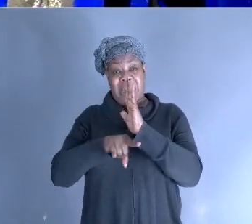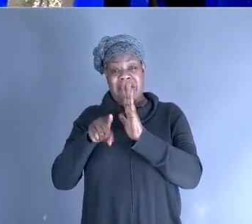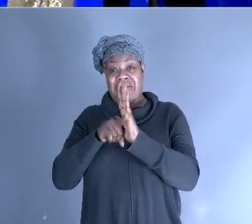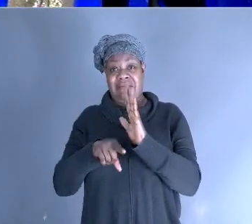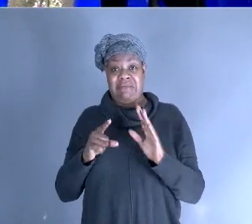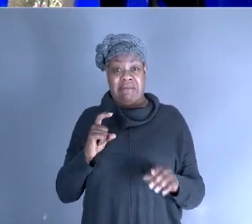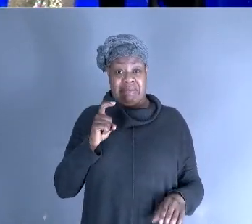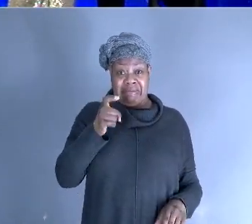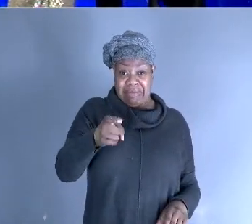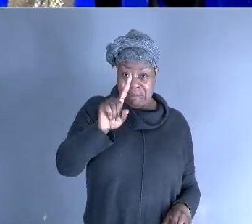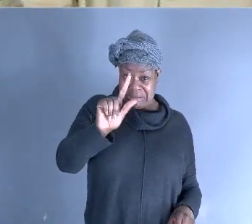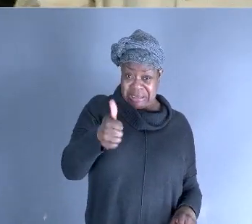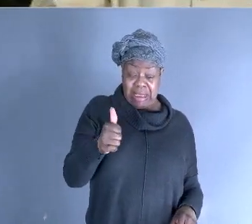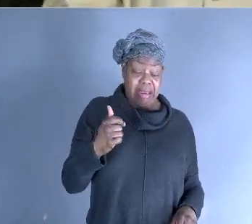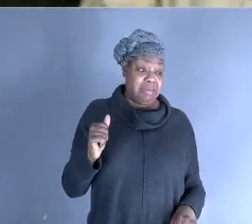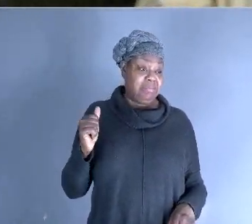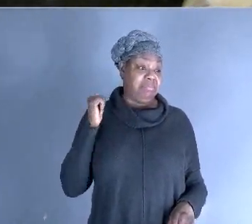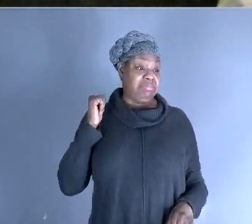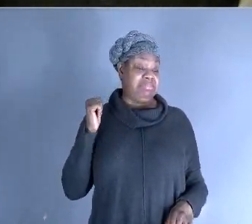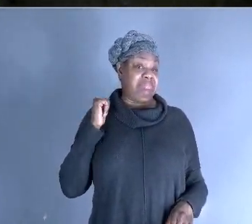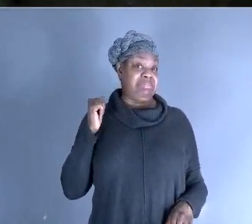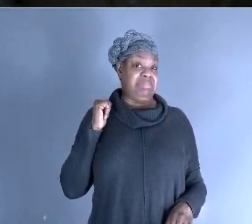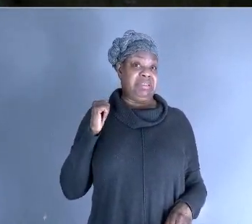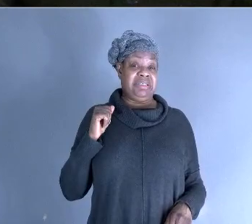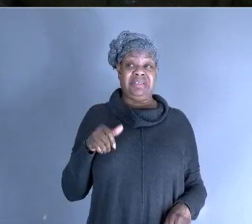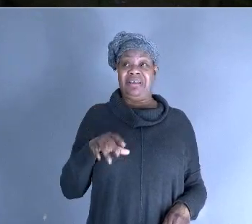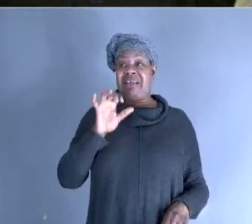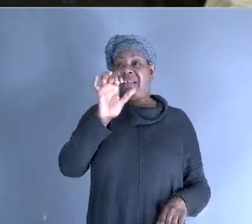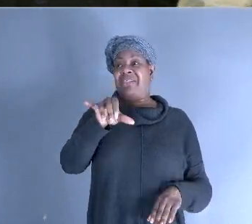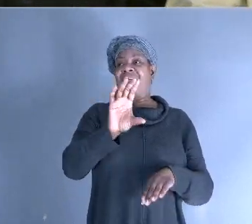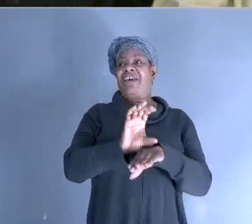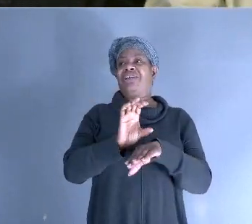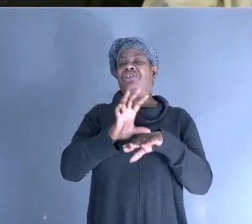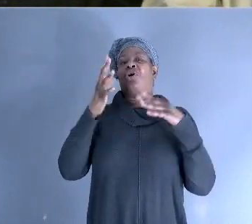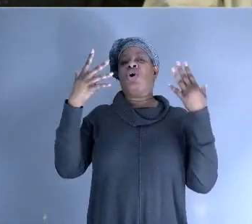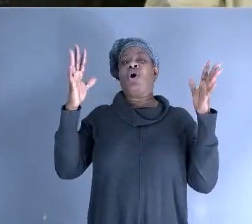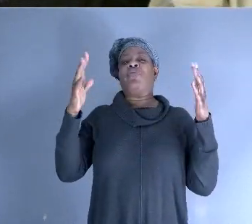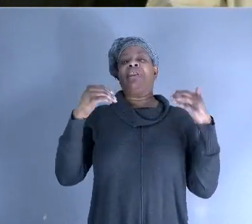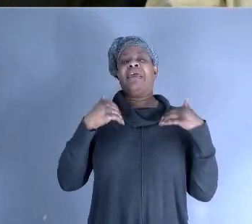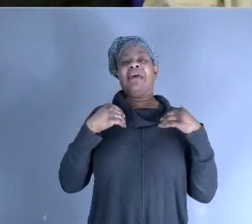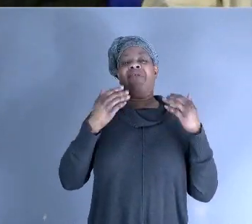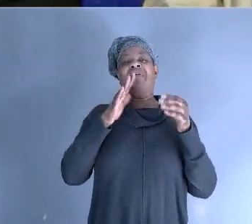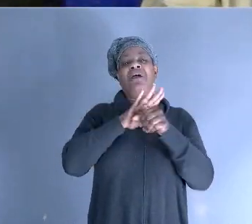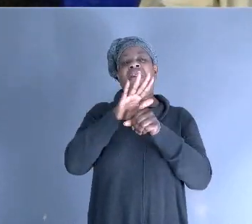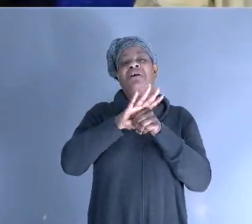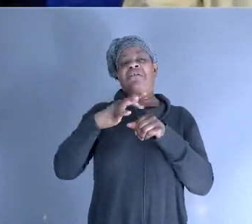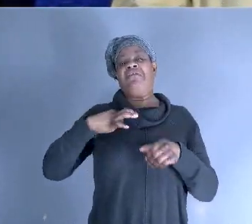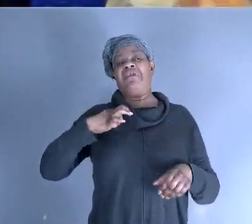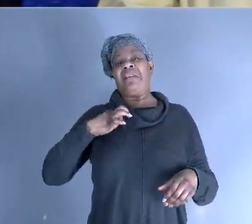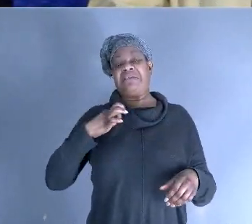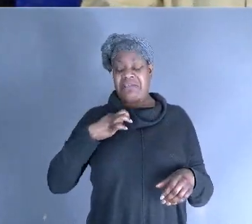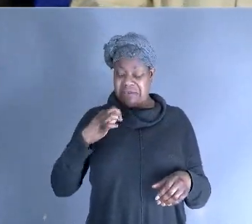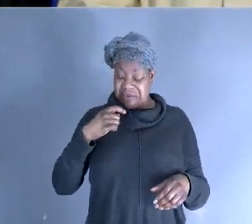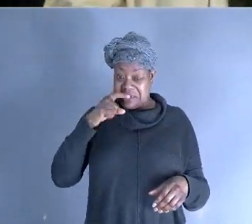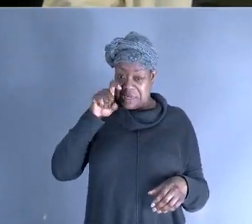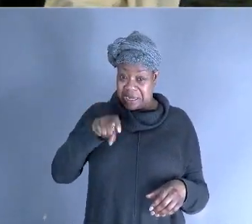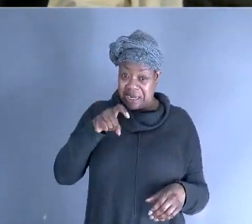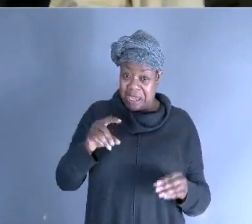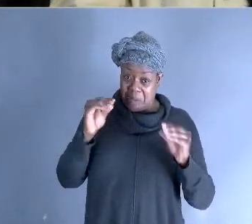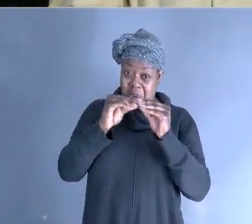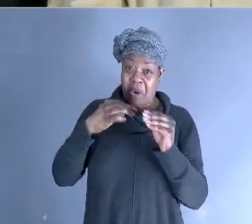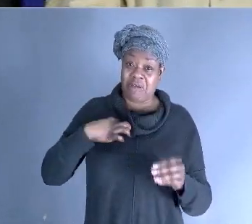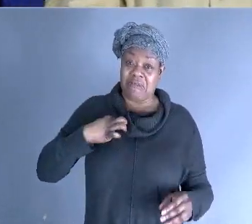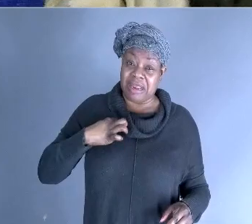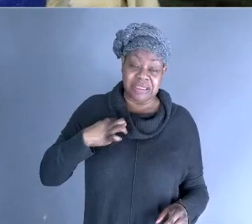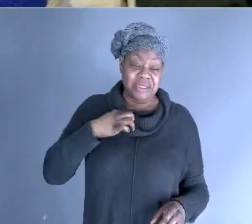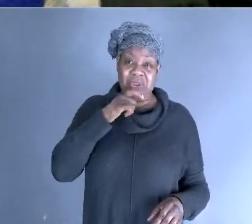we can't tithe. Oh, no, no, we don't. That church has already enough volunteers. They don't need any volunteers. Oh, no, no, no, no,